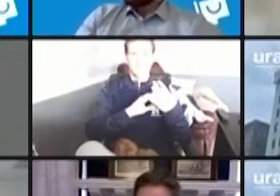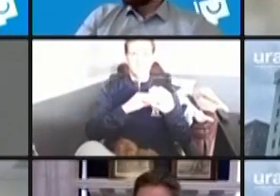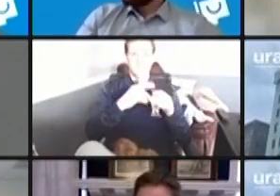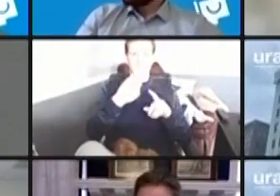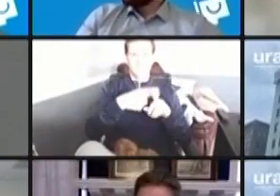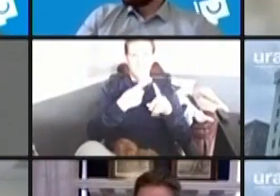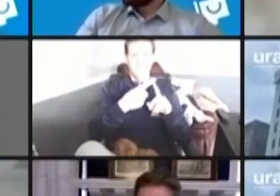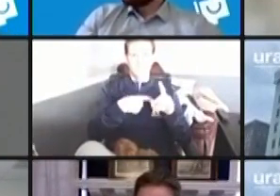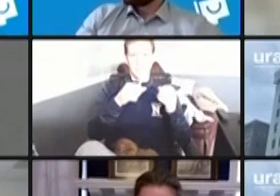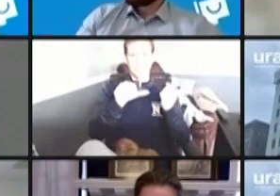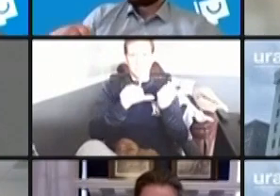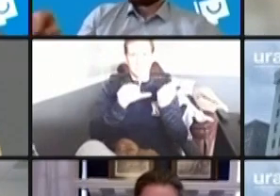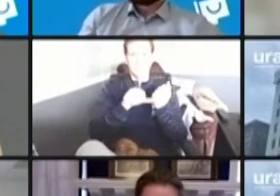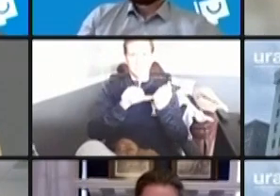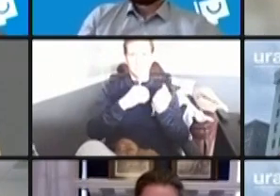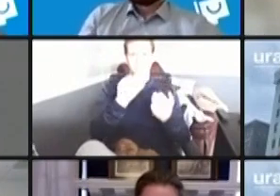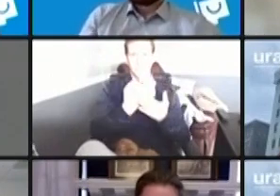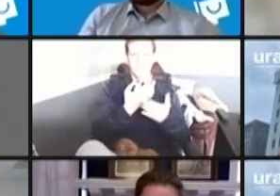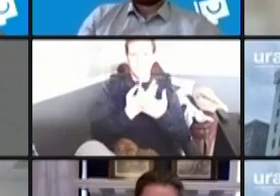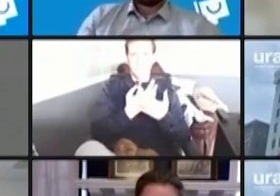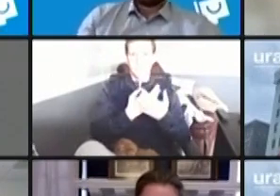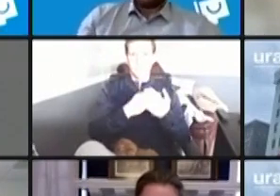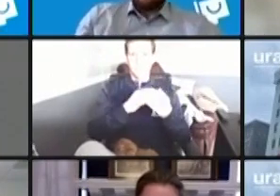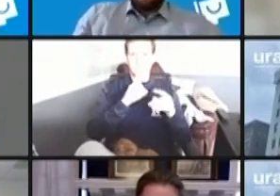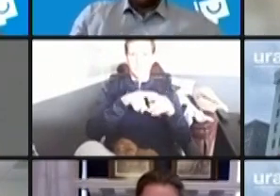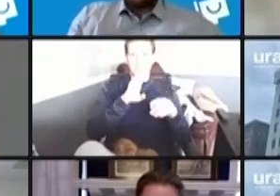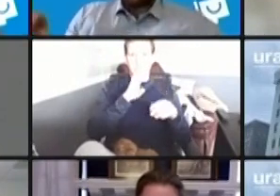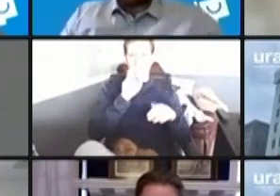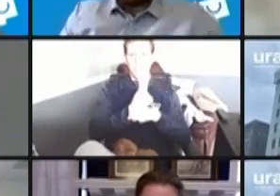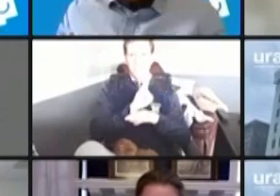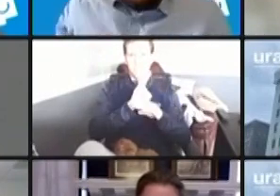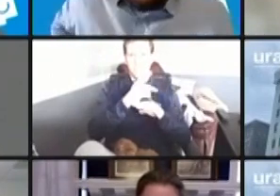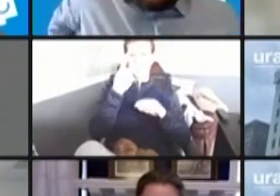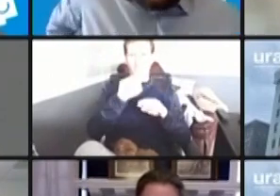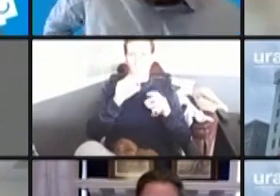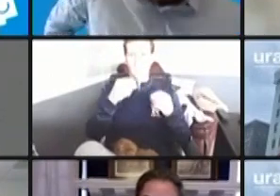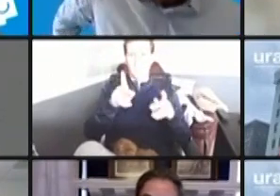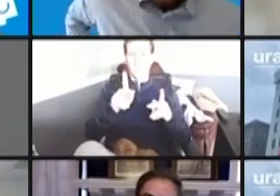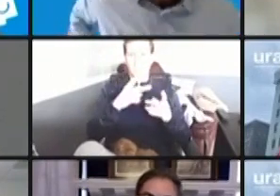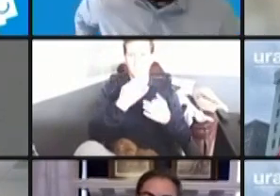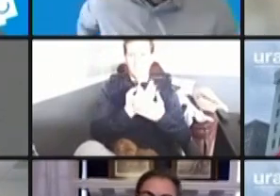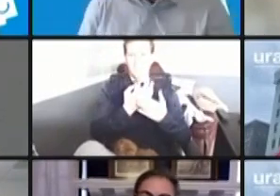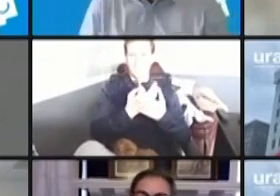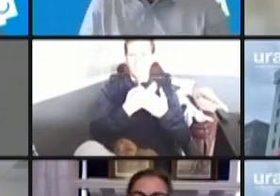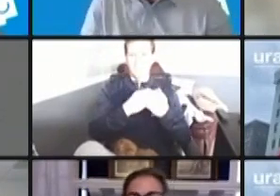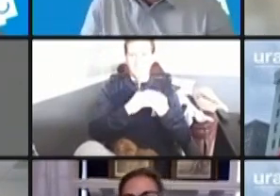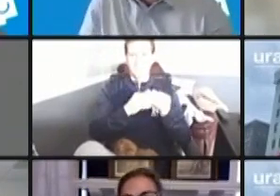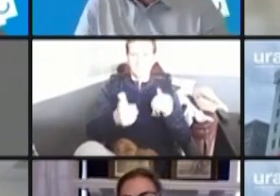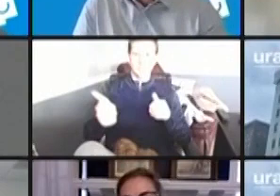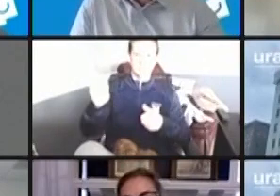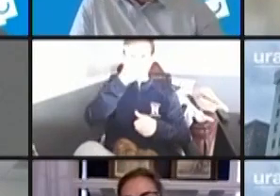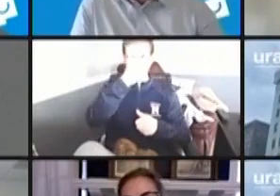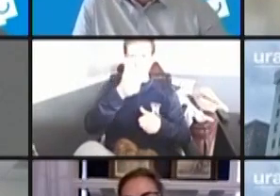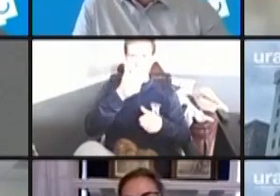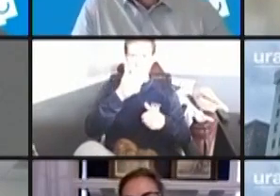assistance fund to be used for the Opportunity Fund Super CDS fund,